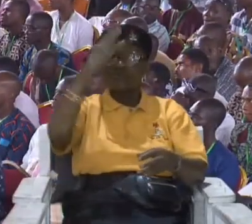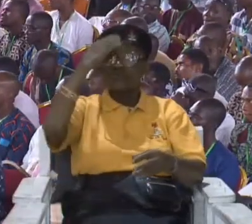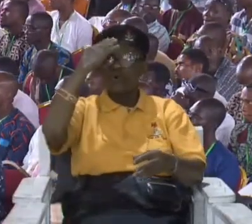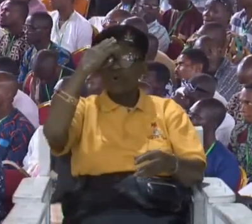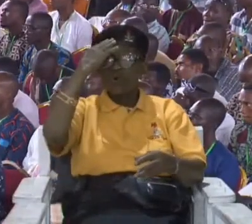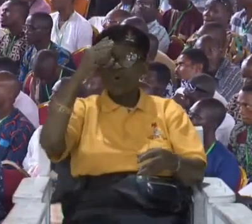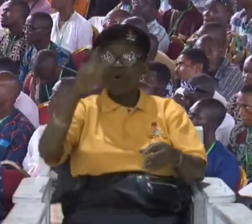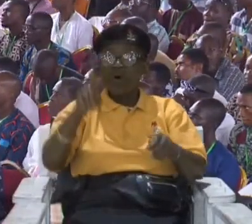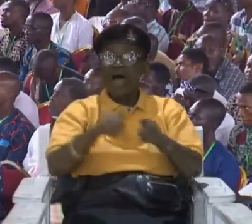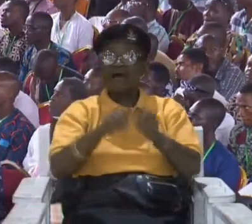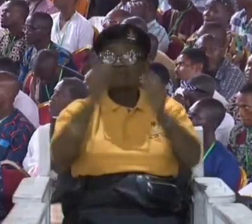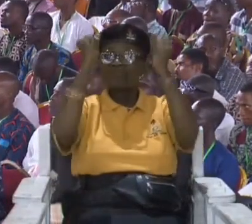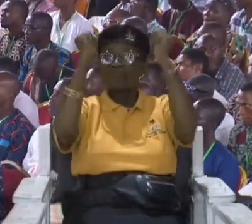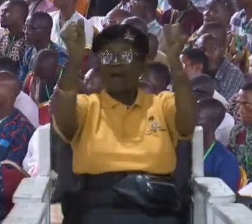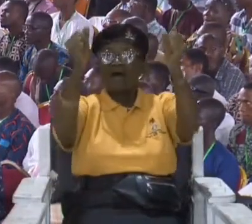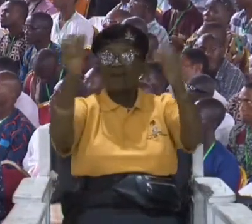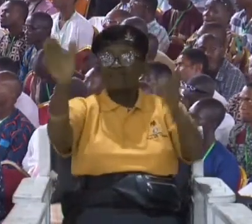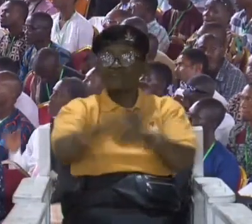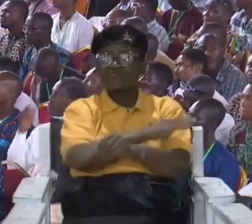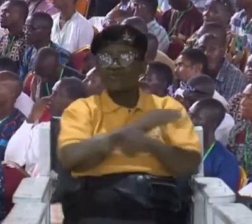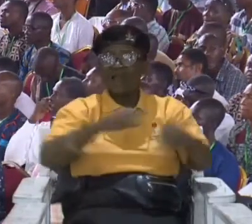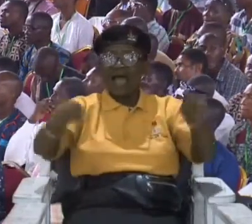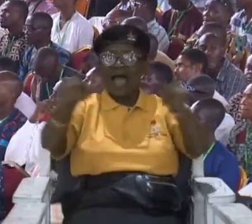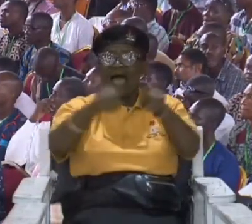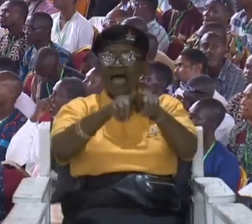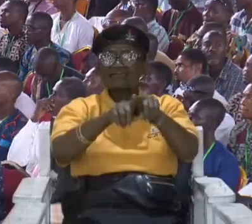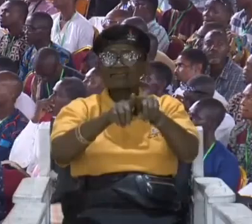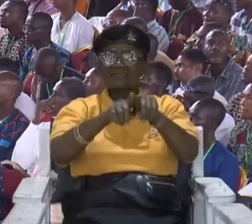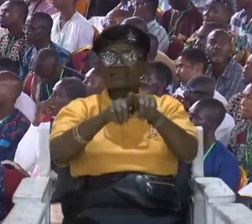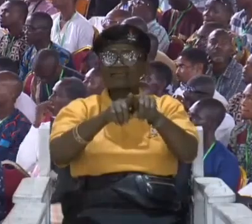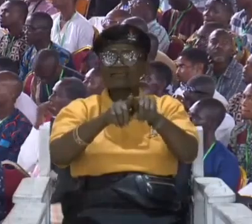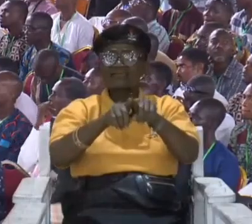as powerful as